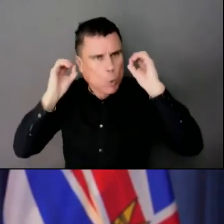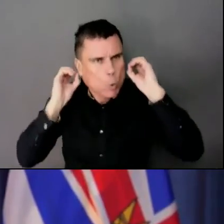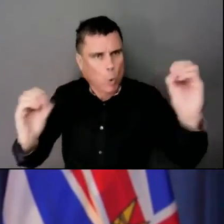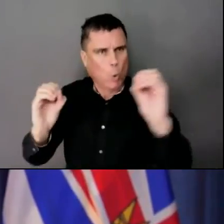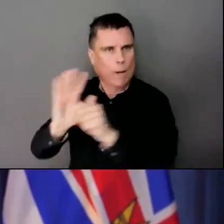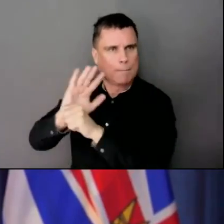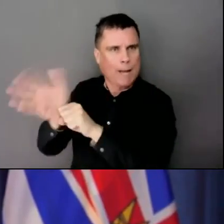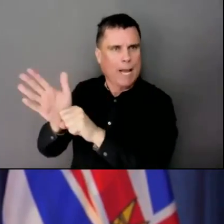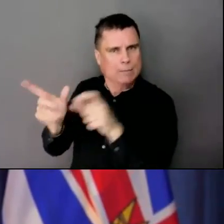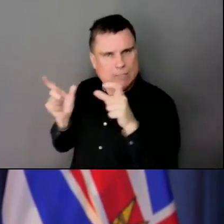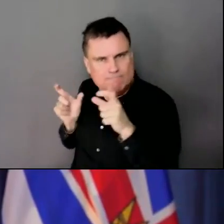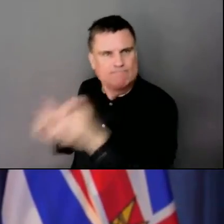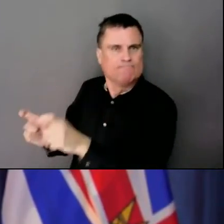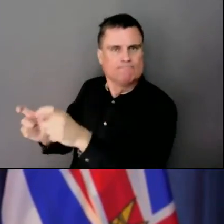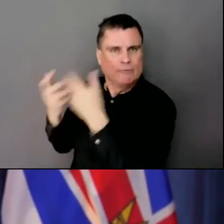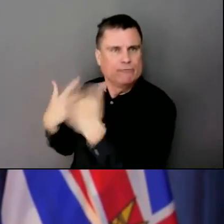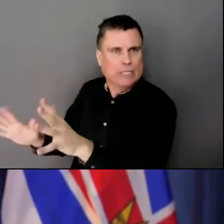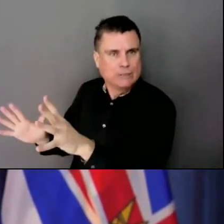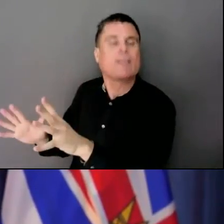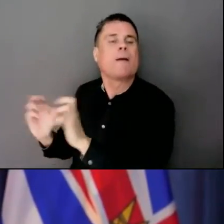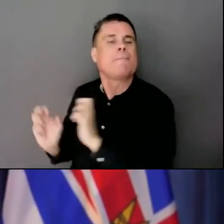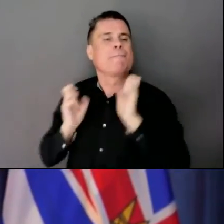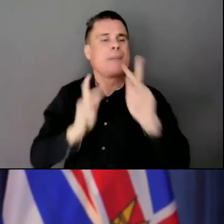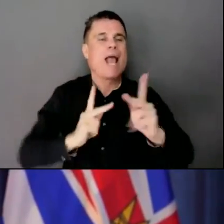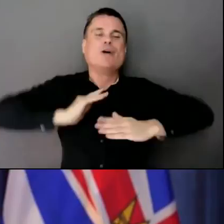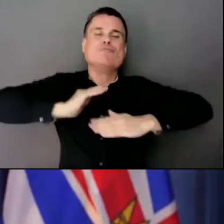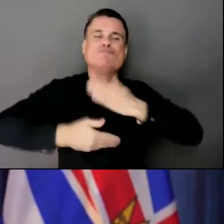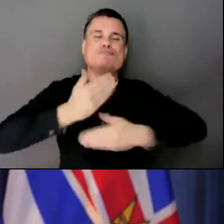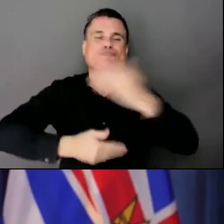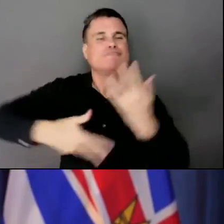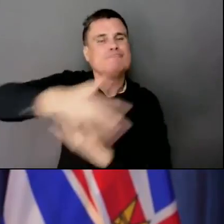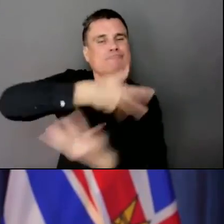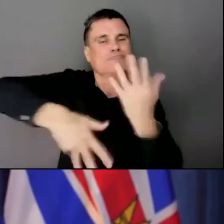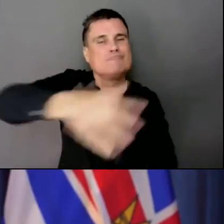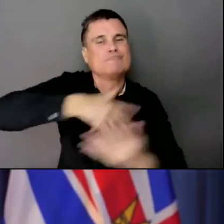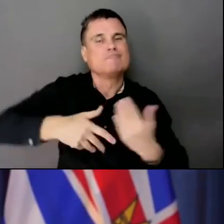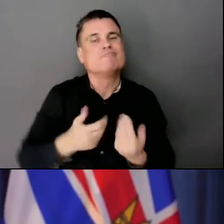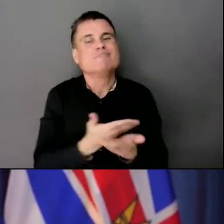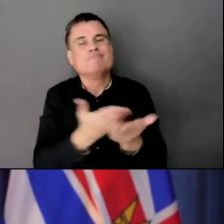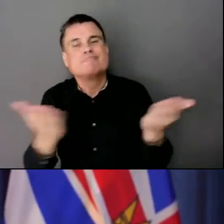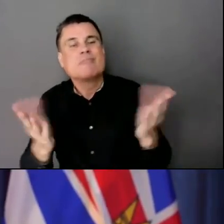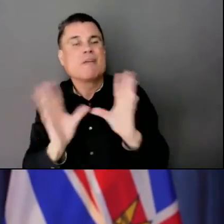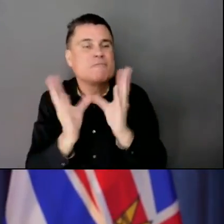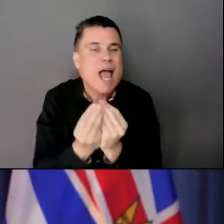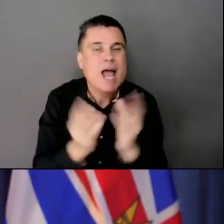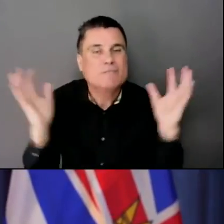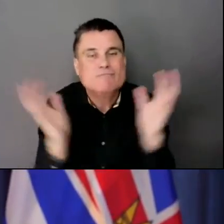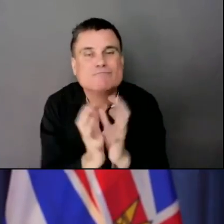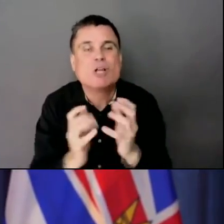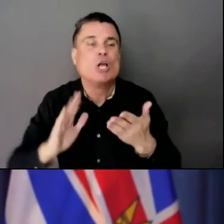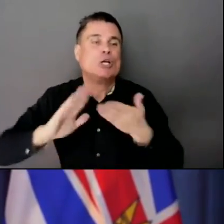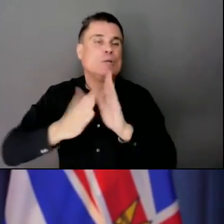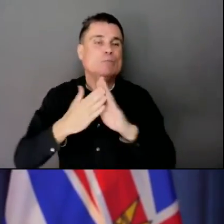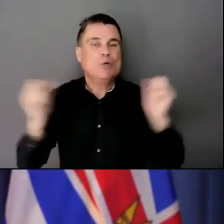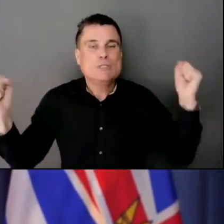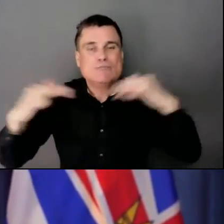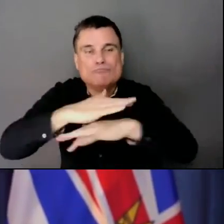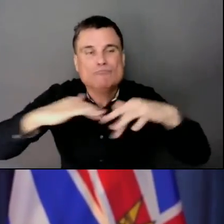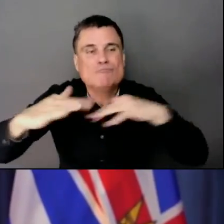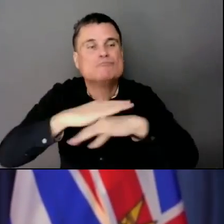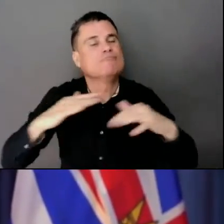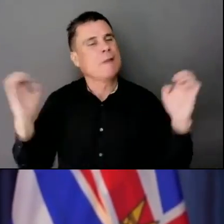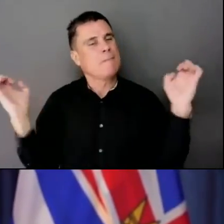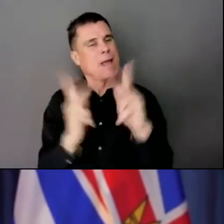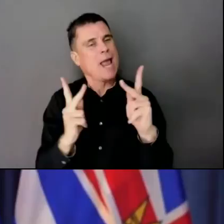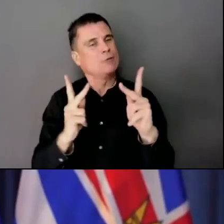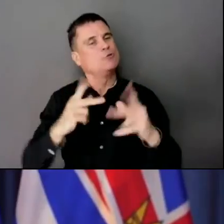as individuals, as families, as communities, and as a province. At the outset, I want to also thank the countless numbers